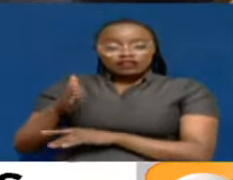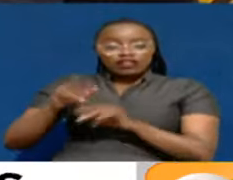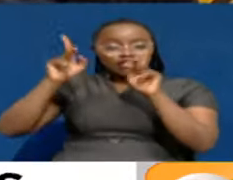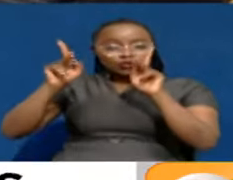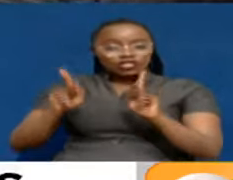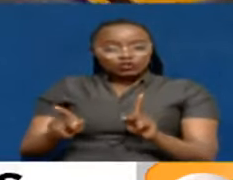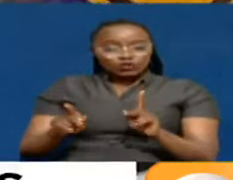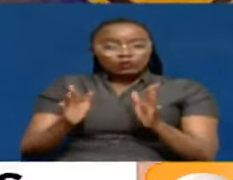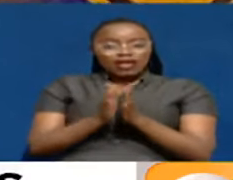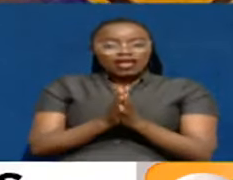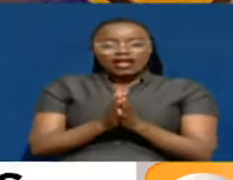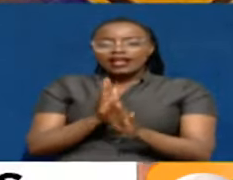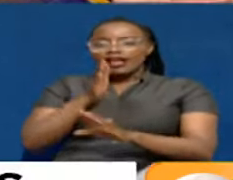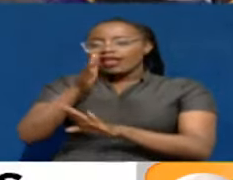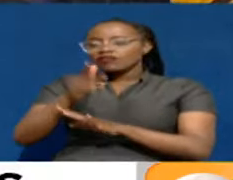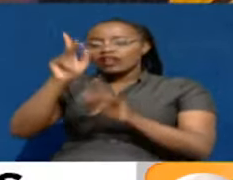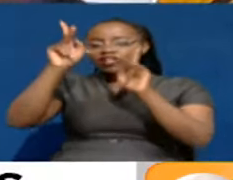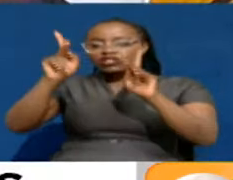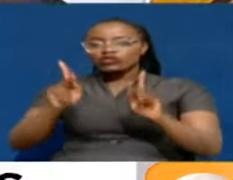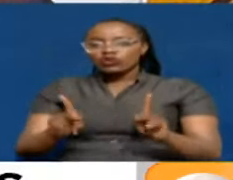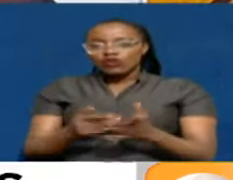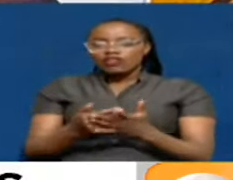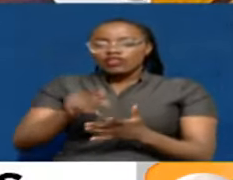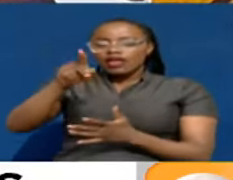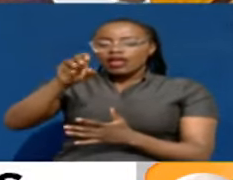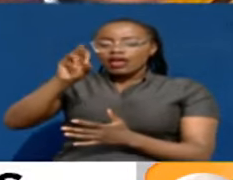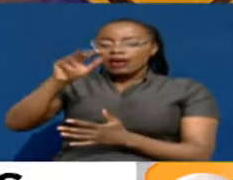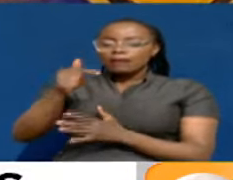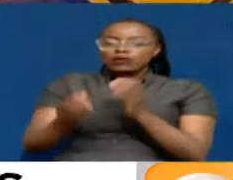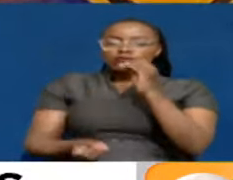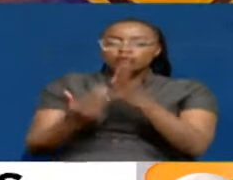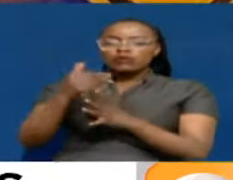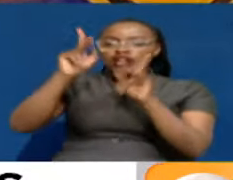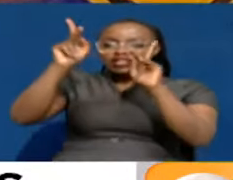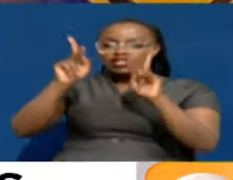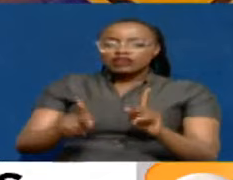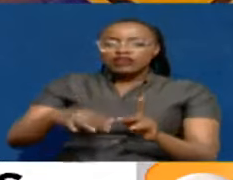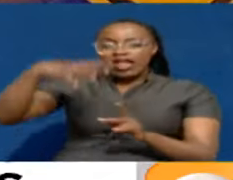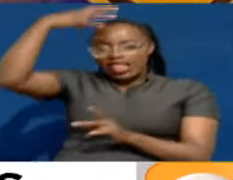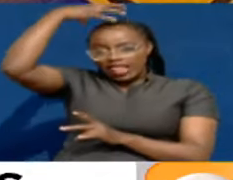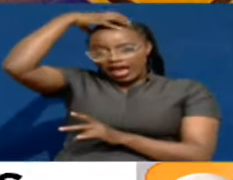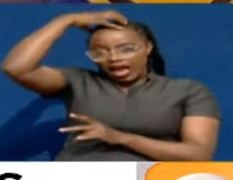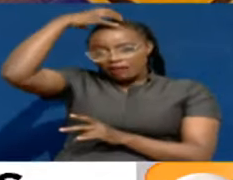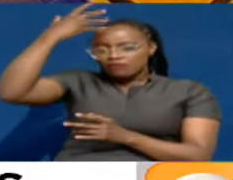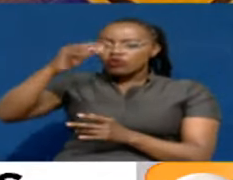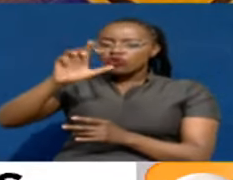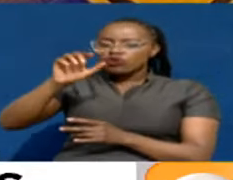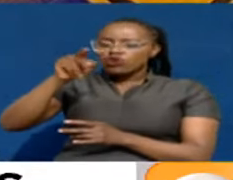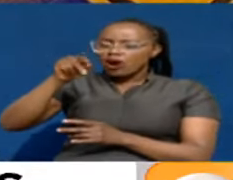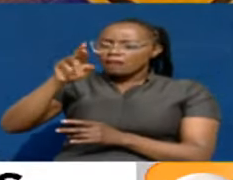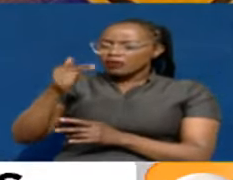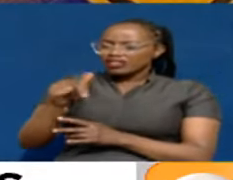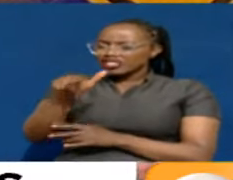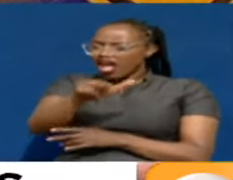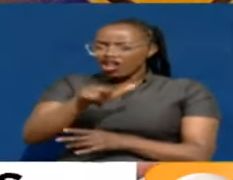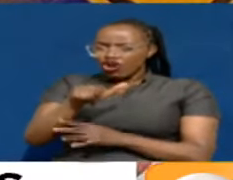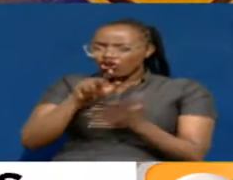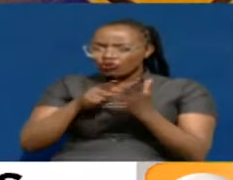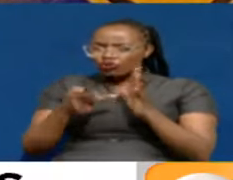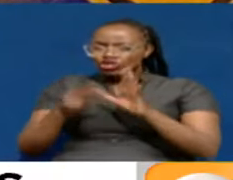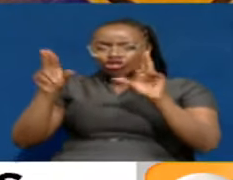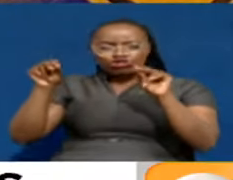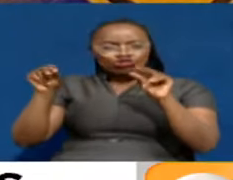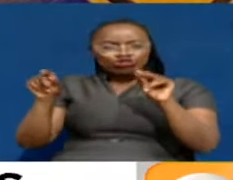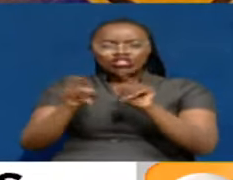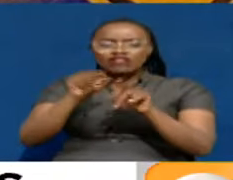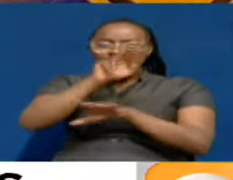counties, Kisumu and beyond. The port that was launched in Kisumu the other day, in Lamu. Those are not local projects, so to